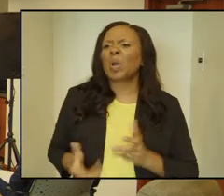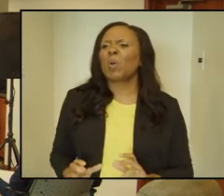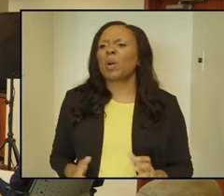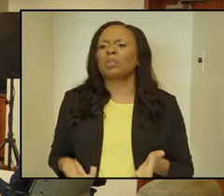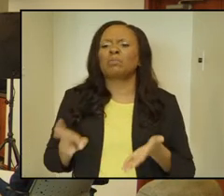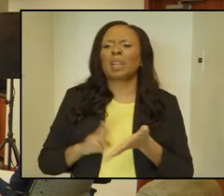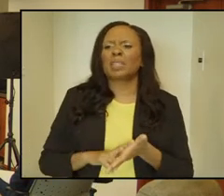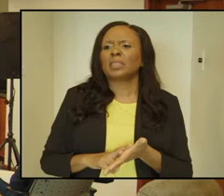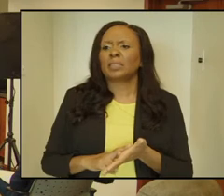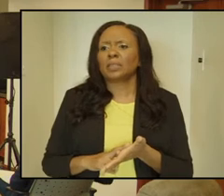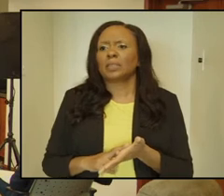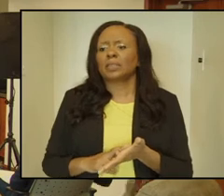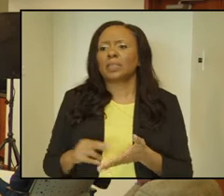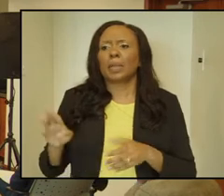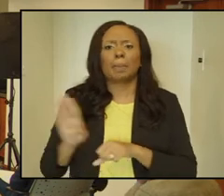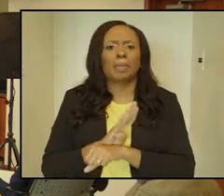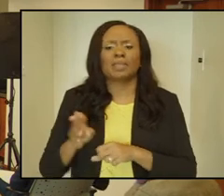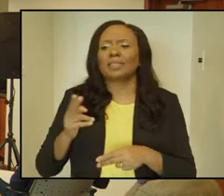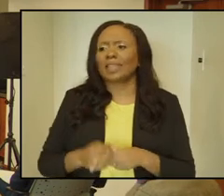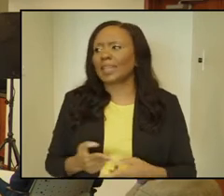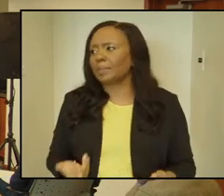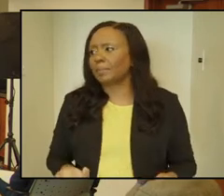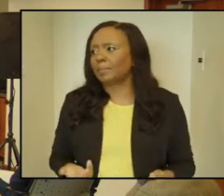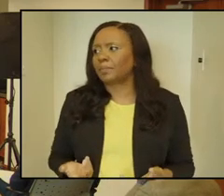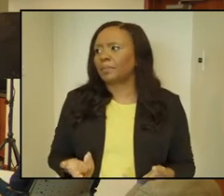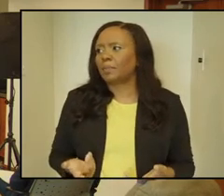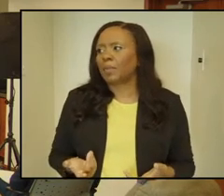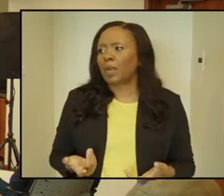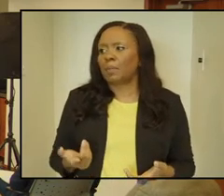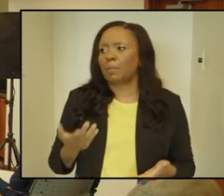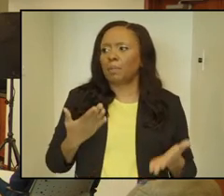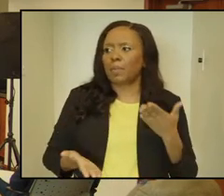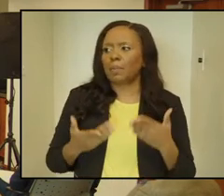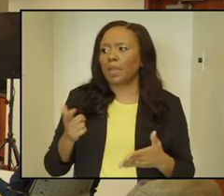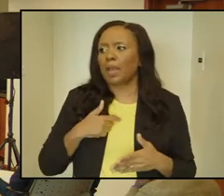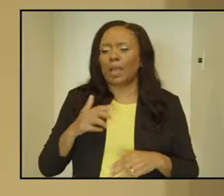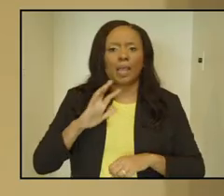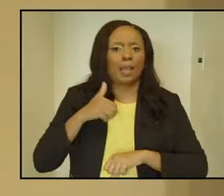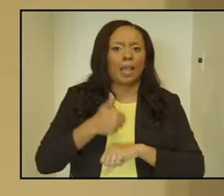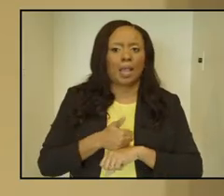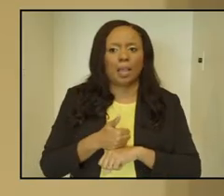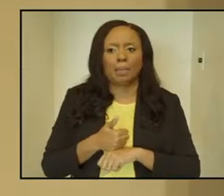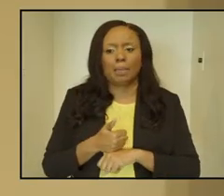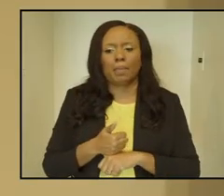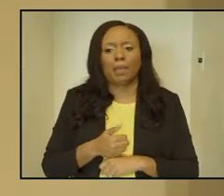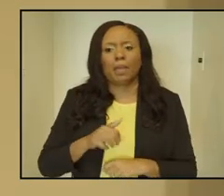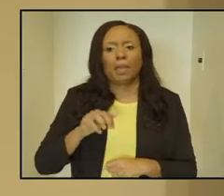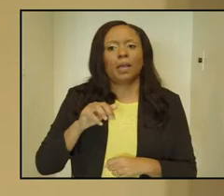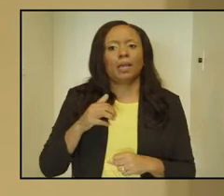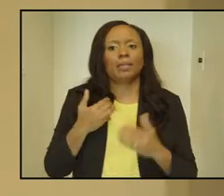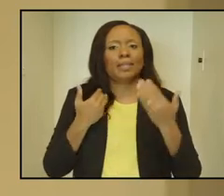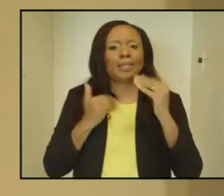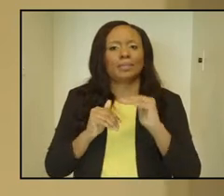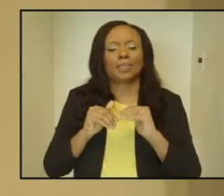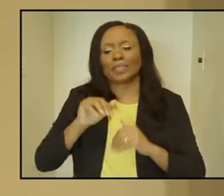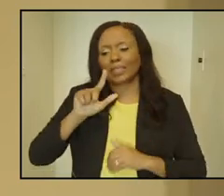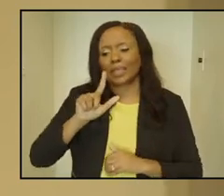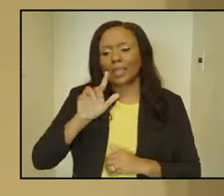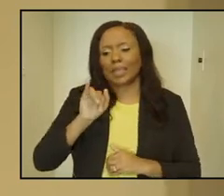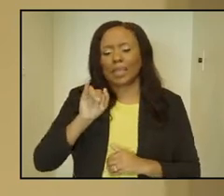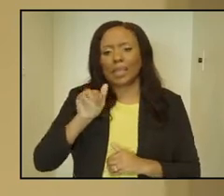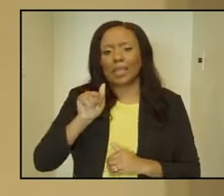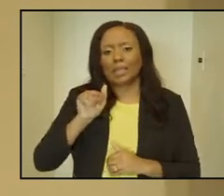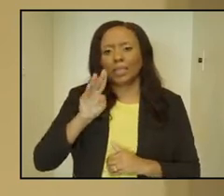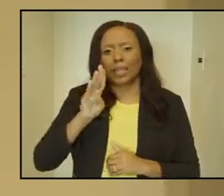still leaves me liable. So let me have a limited liability company like anybody else. And is there not a case now for